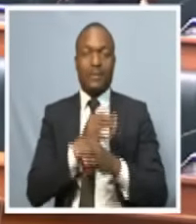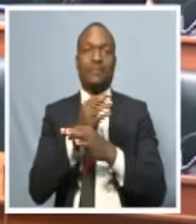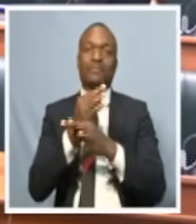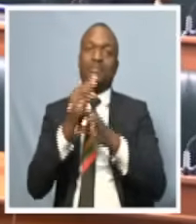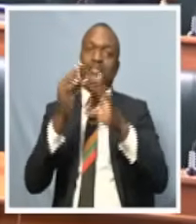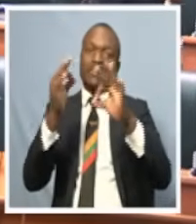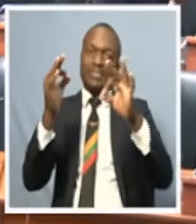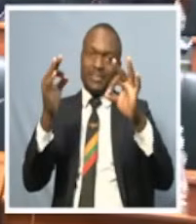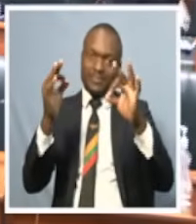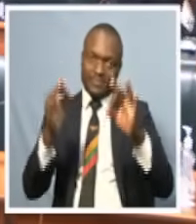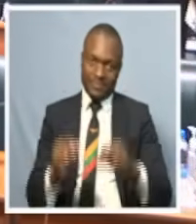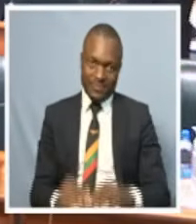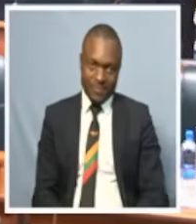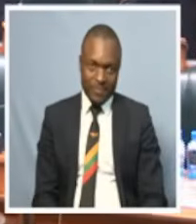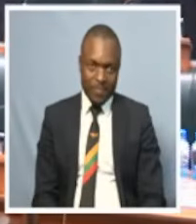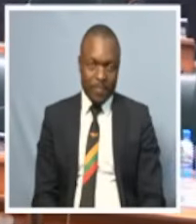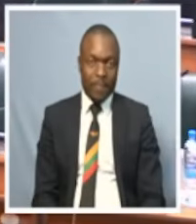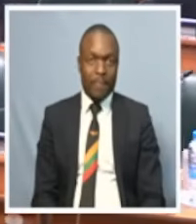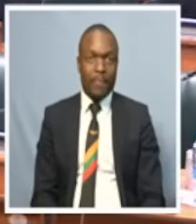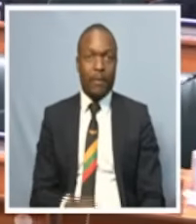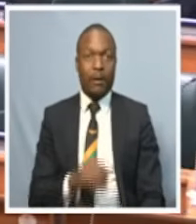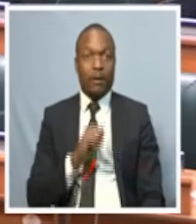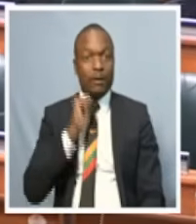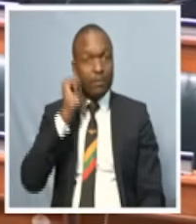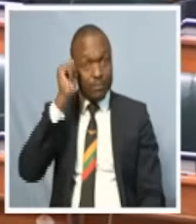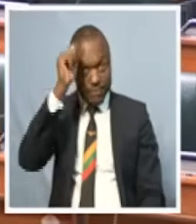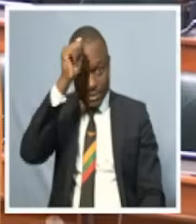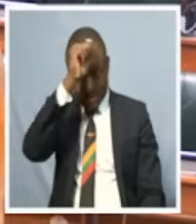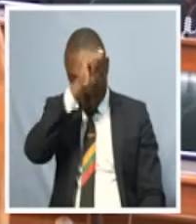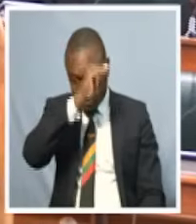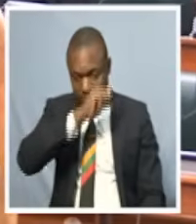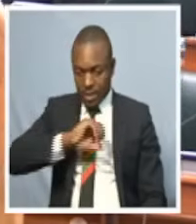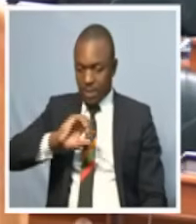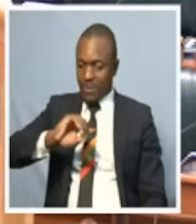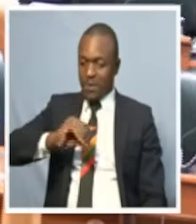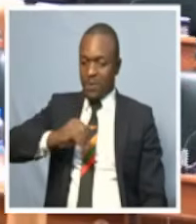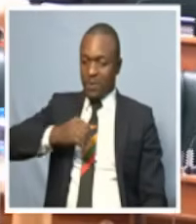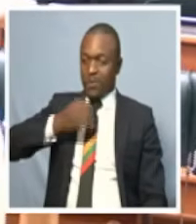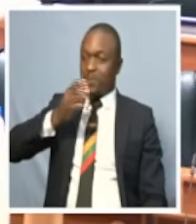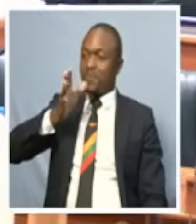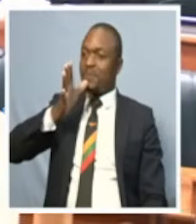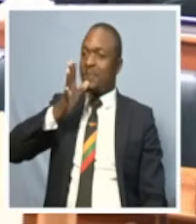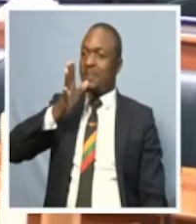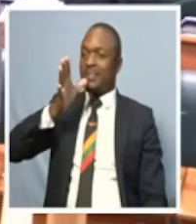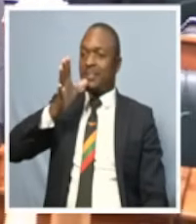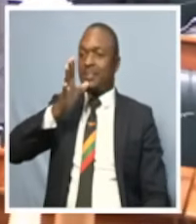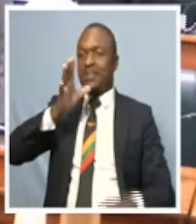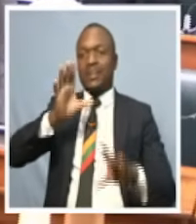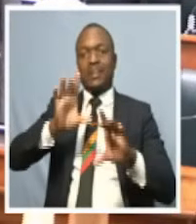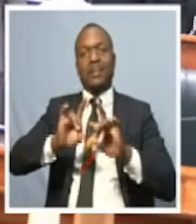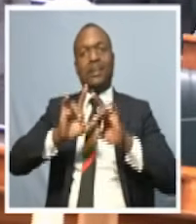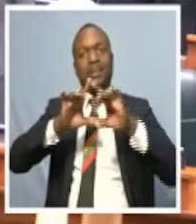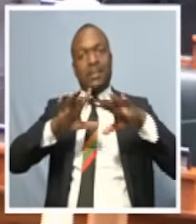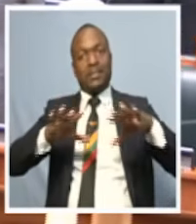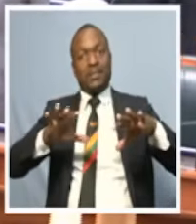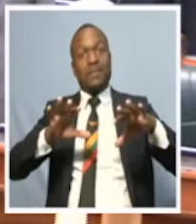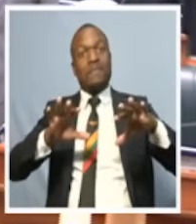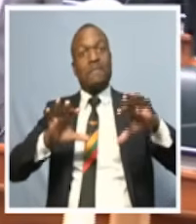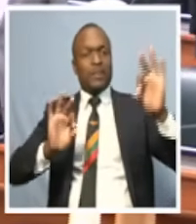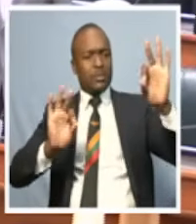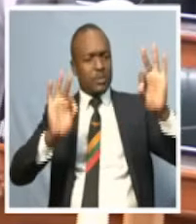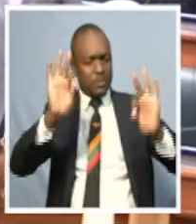strong and free. Africa is our own